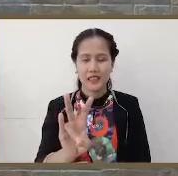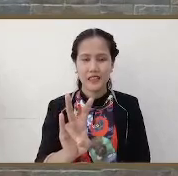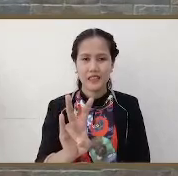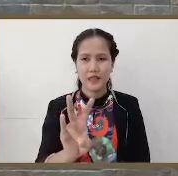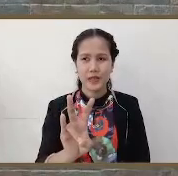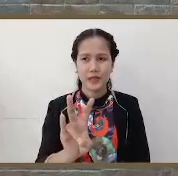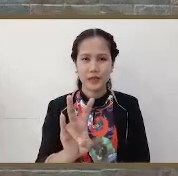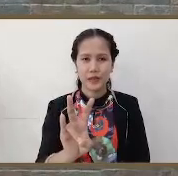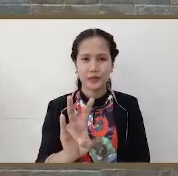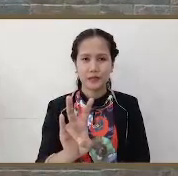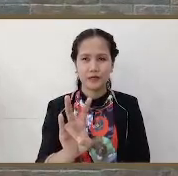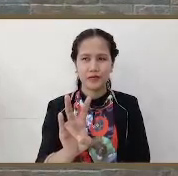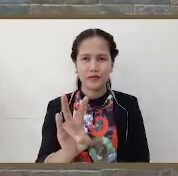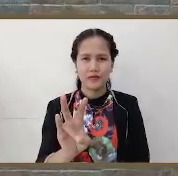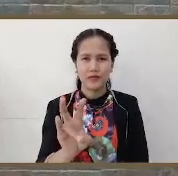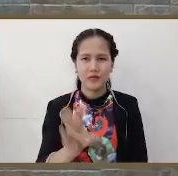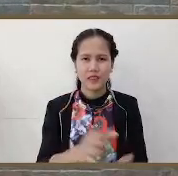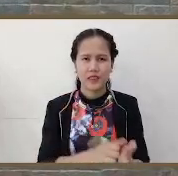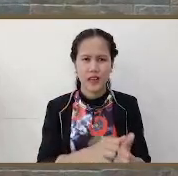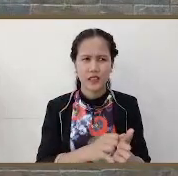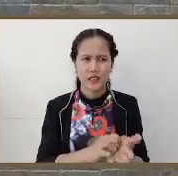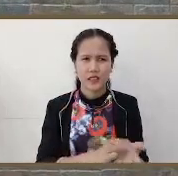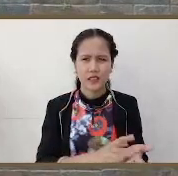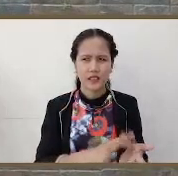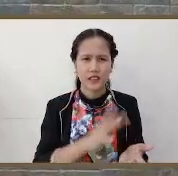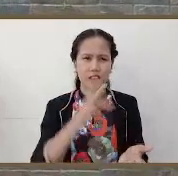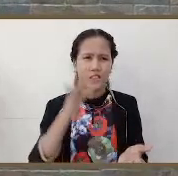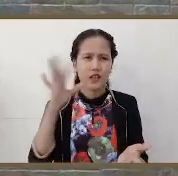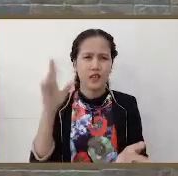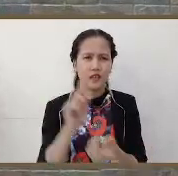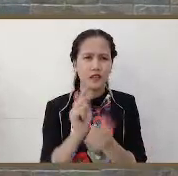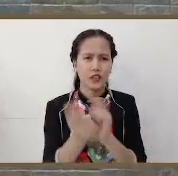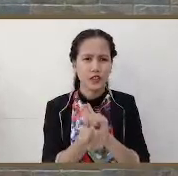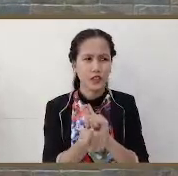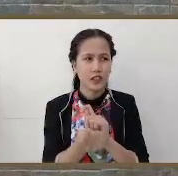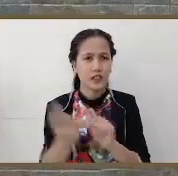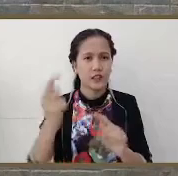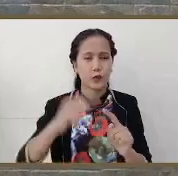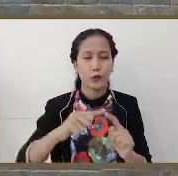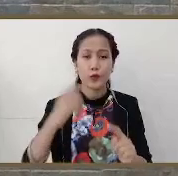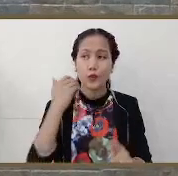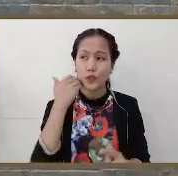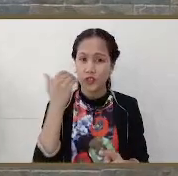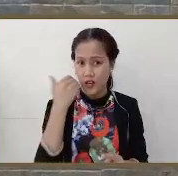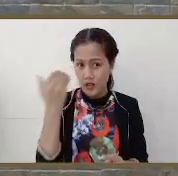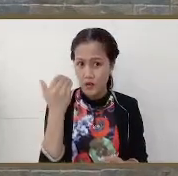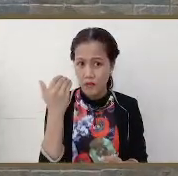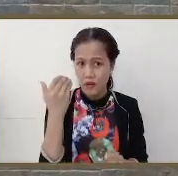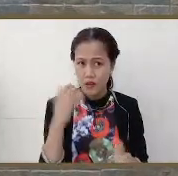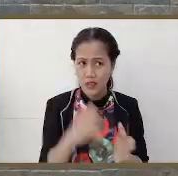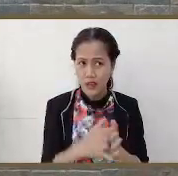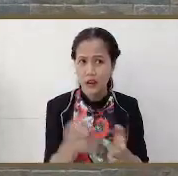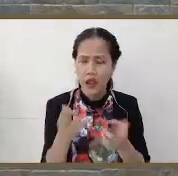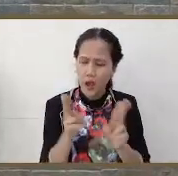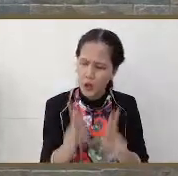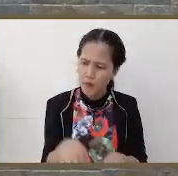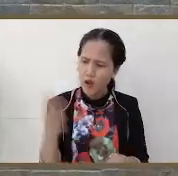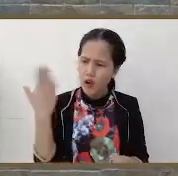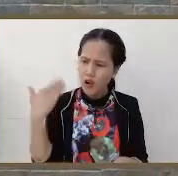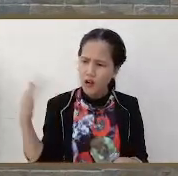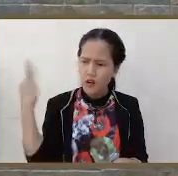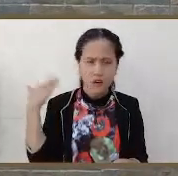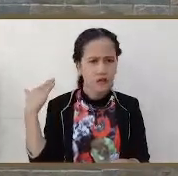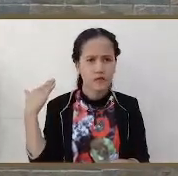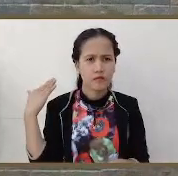their glory into shame. Nangyari po ito sa kanyang mga tao during this time, it also can happen to